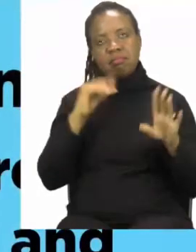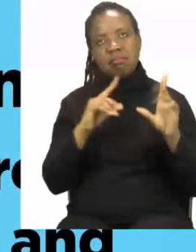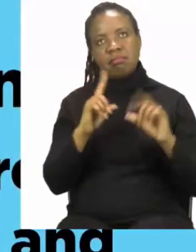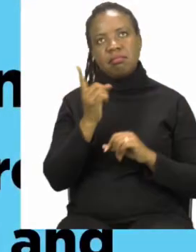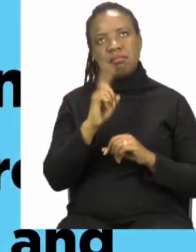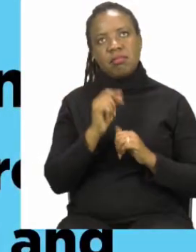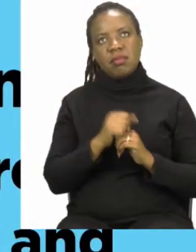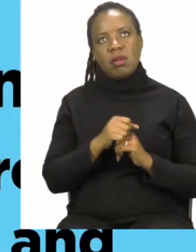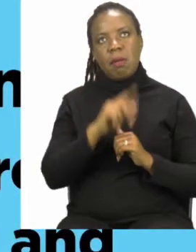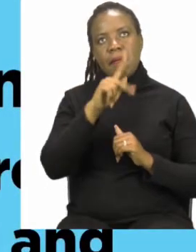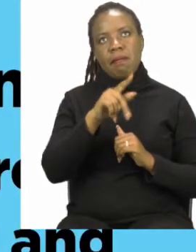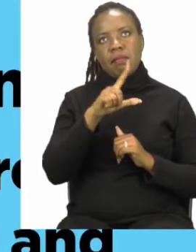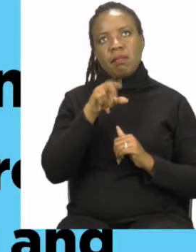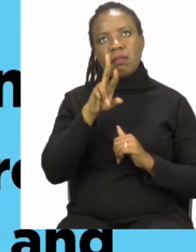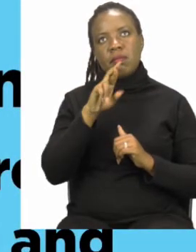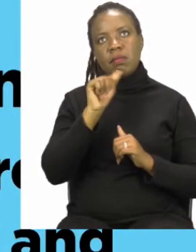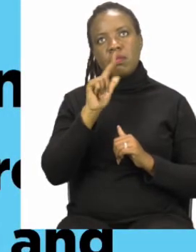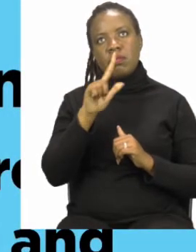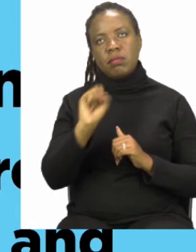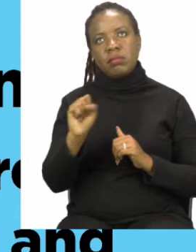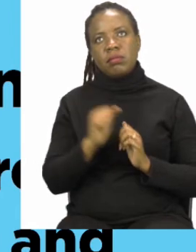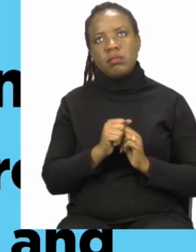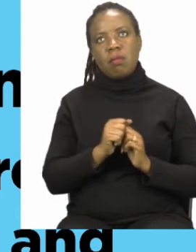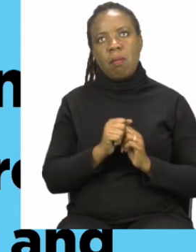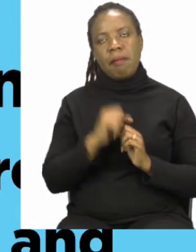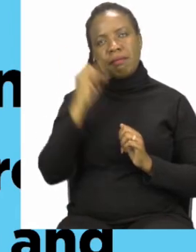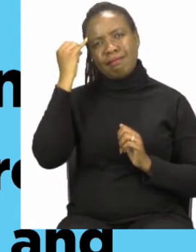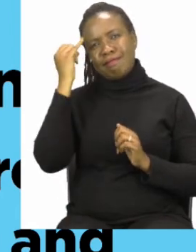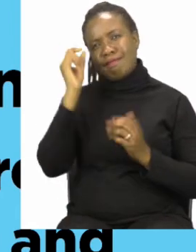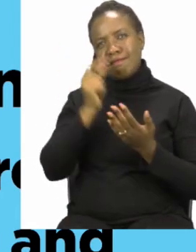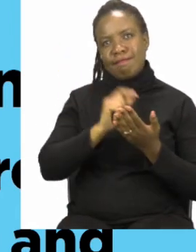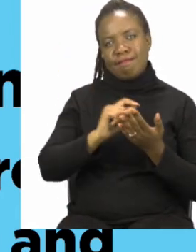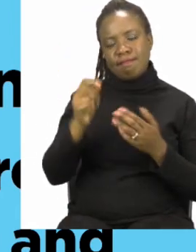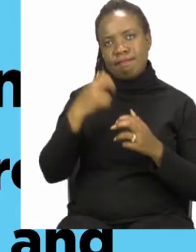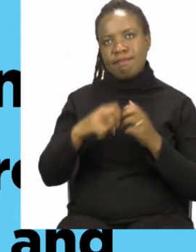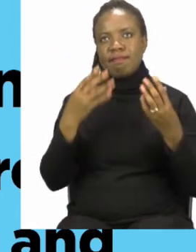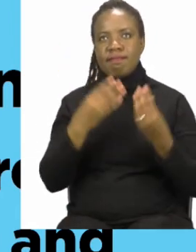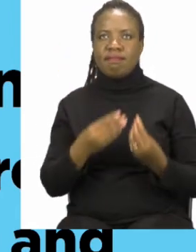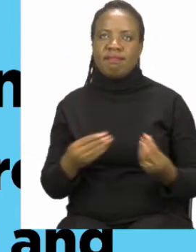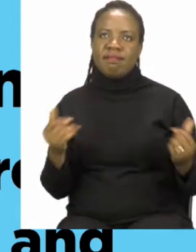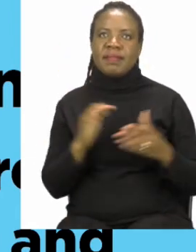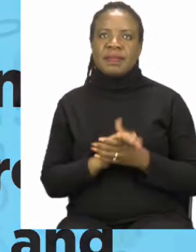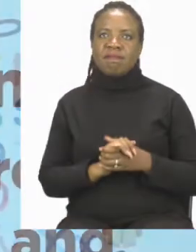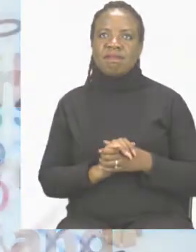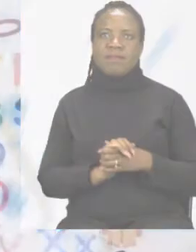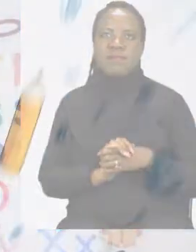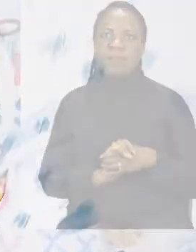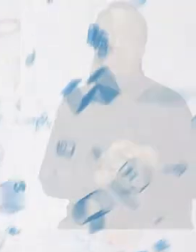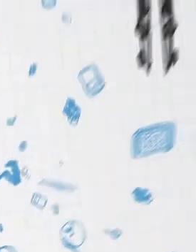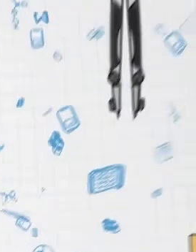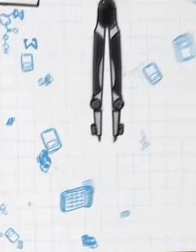we will be doing plurals, creative writing, and problem solving.